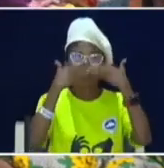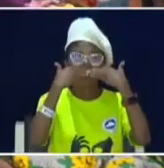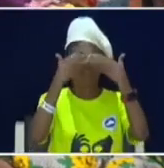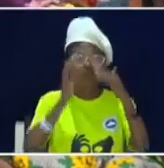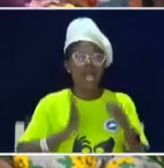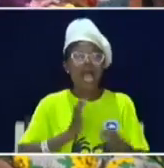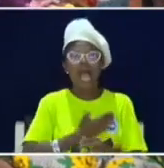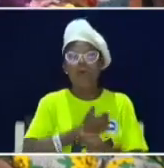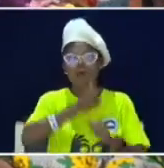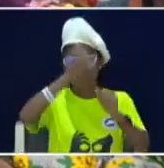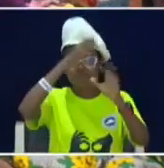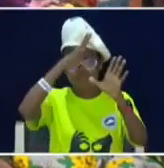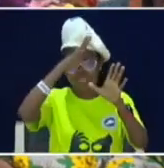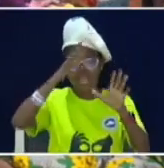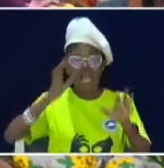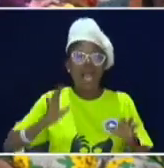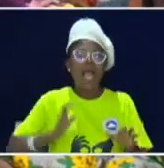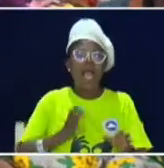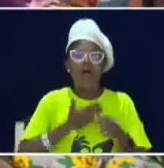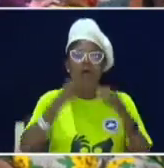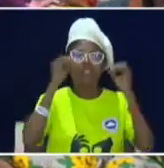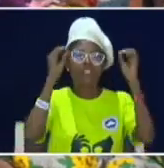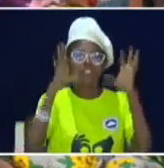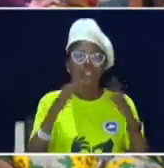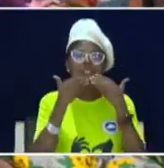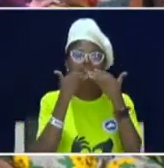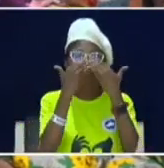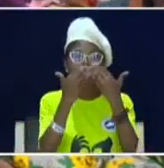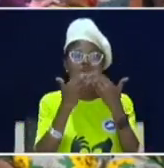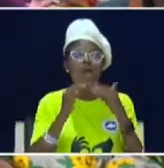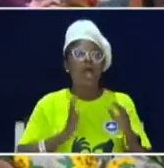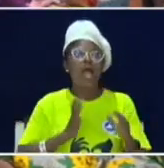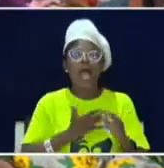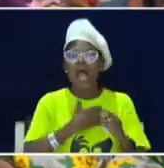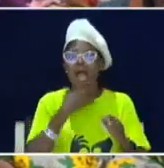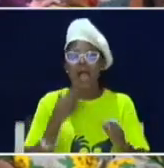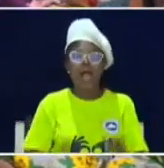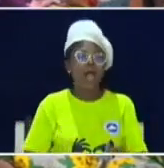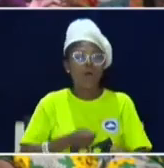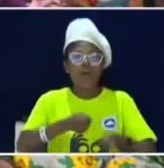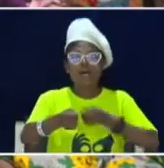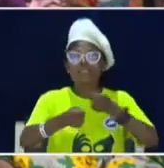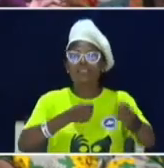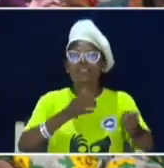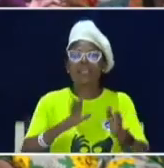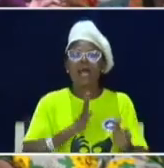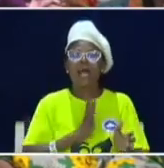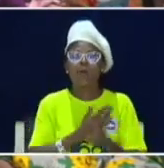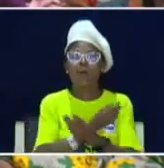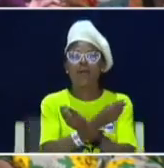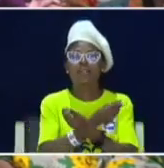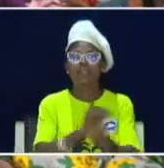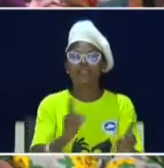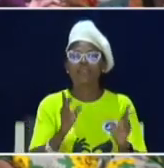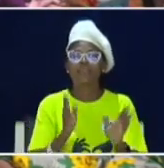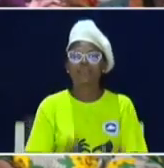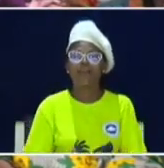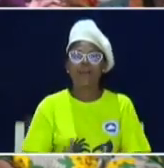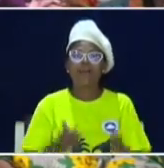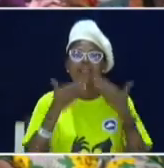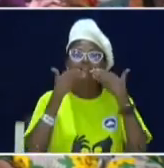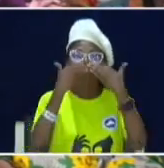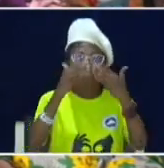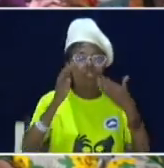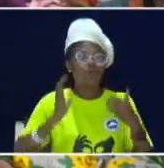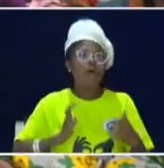our Father. Thank you, our teacher. Thank you, our mentor. Thank you, our deliverer. Thank you, the Bishop of